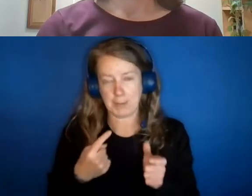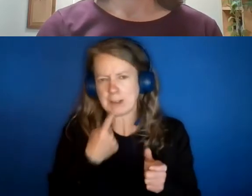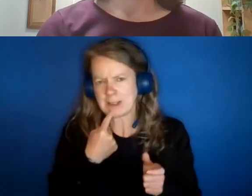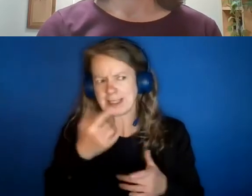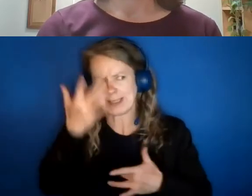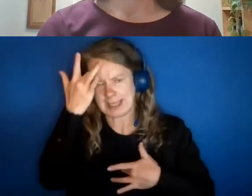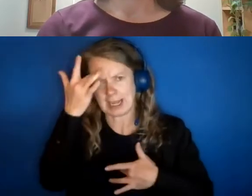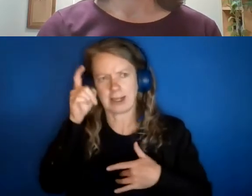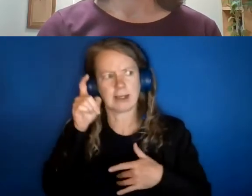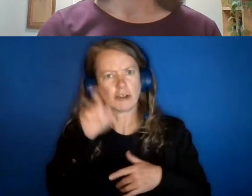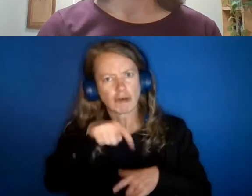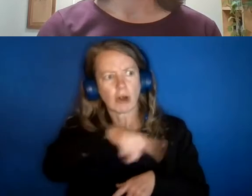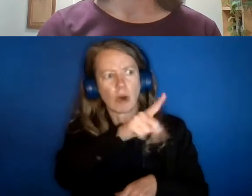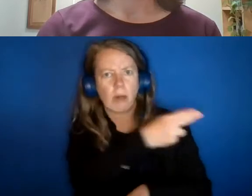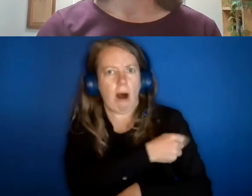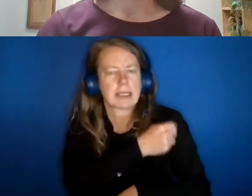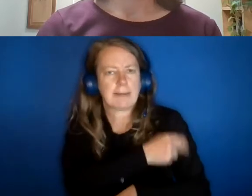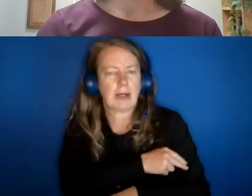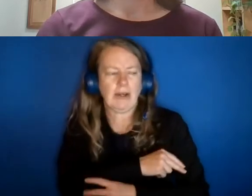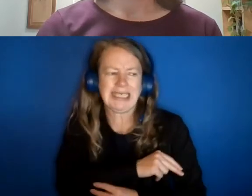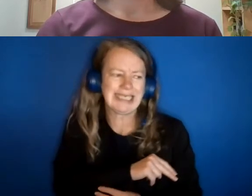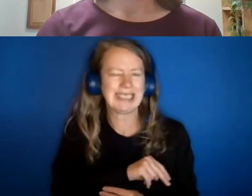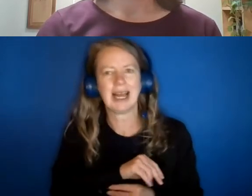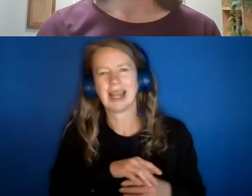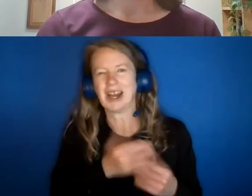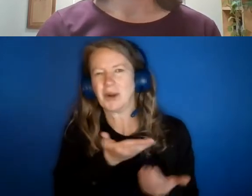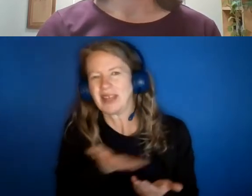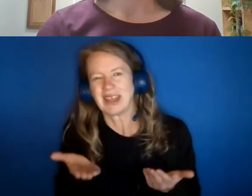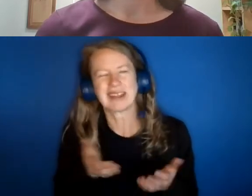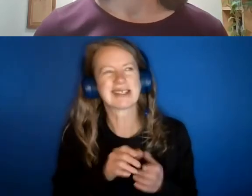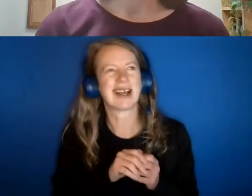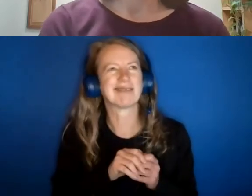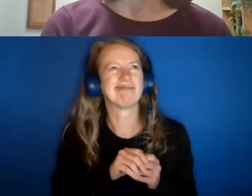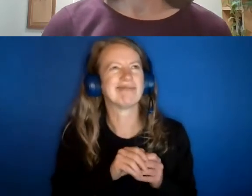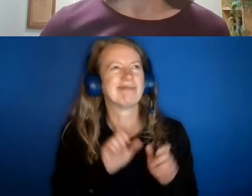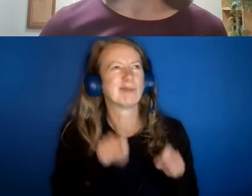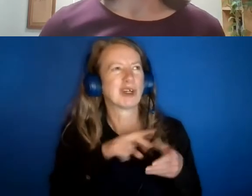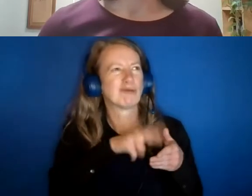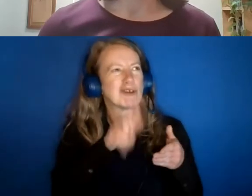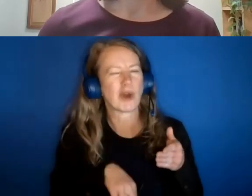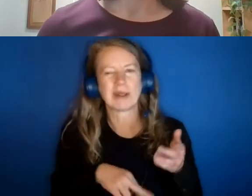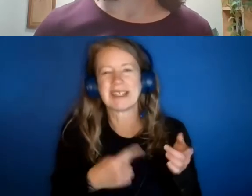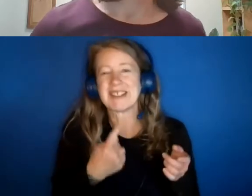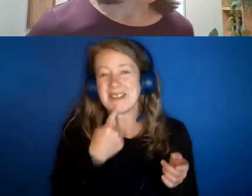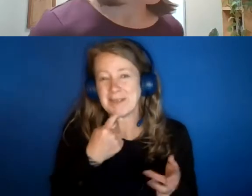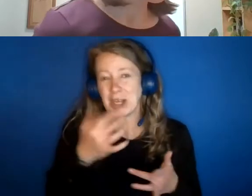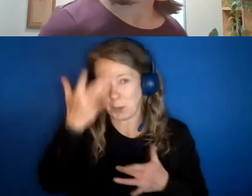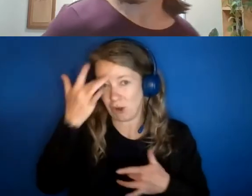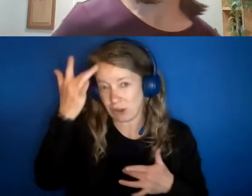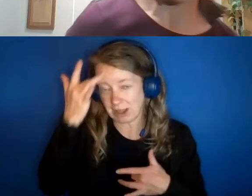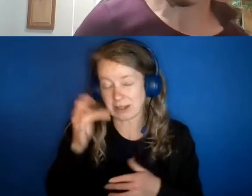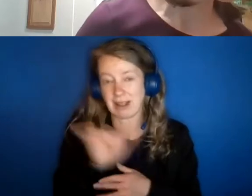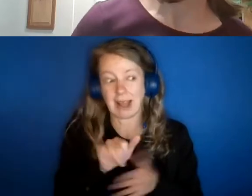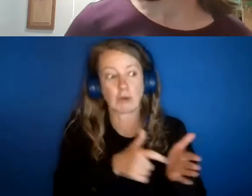have serious illness, things that have resulted in severe illness, such as